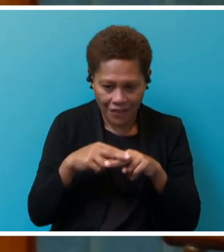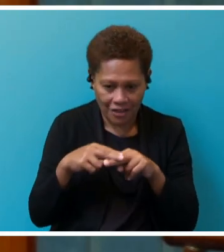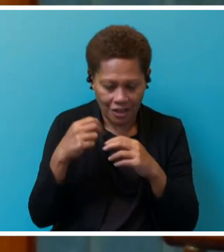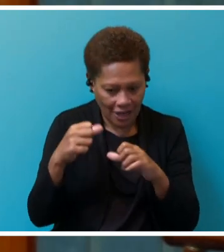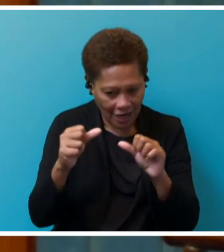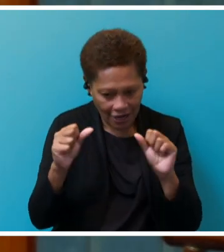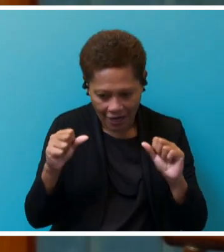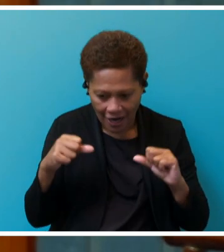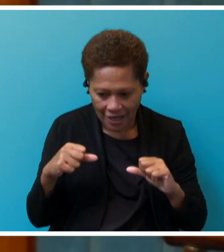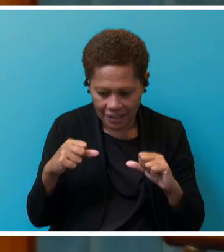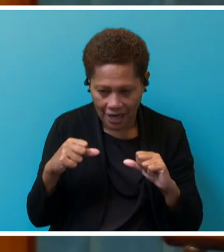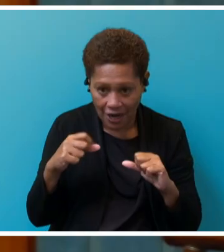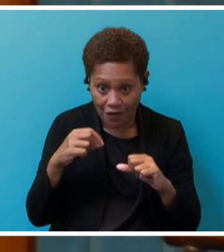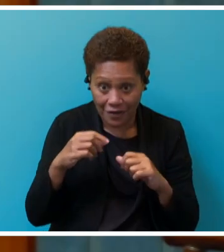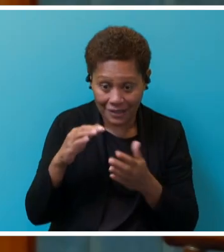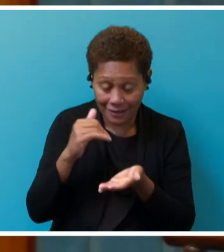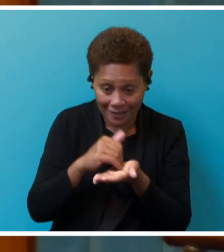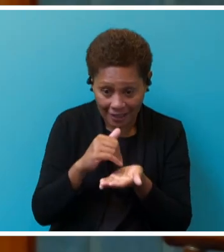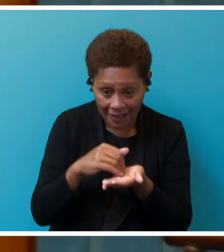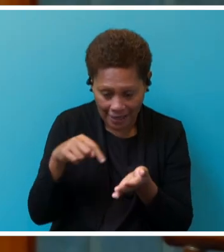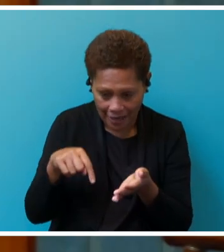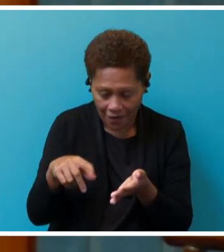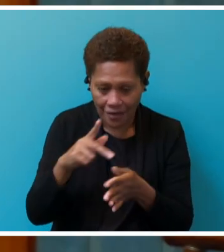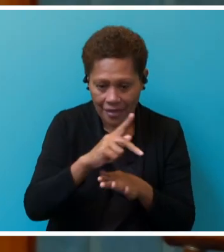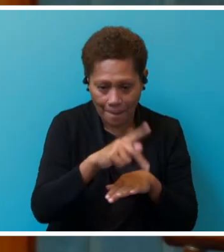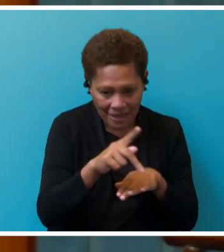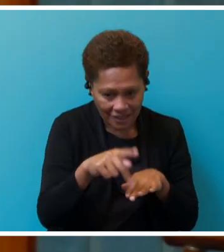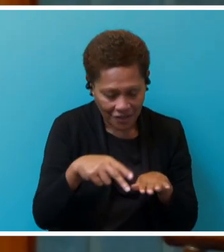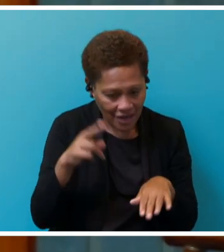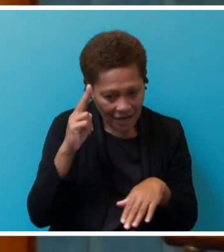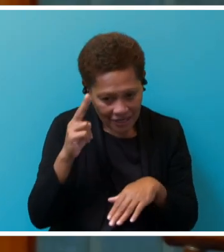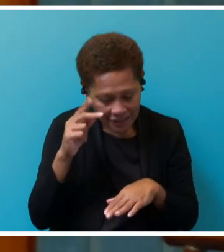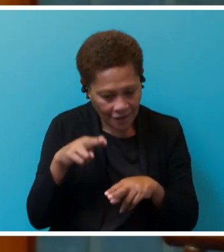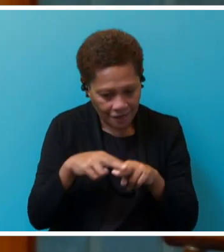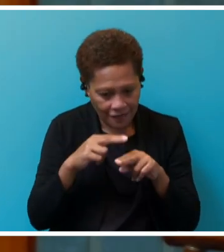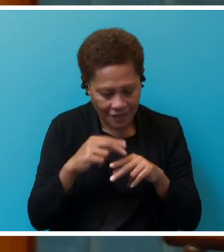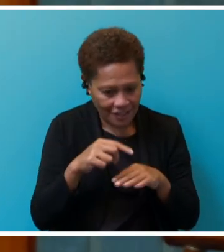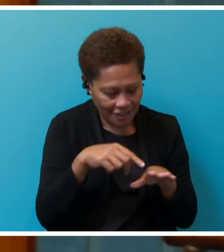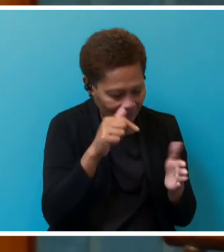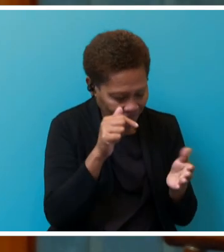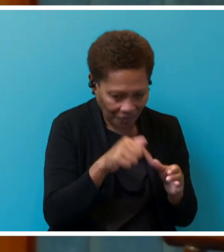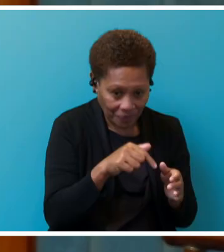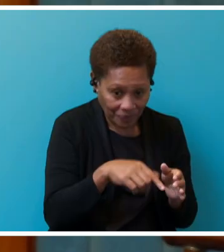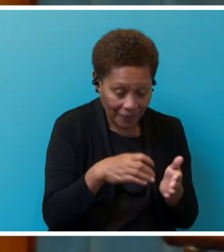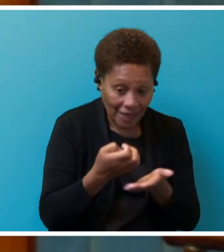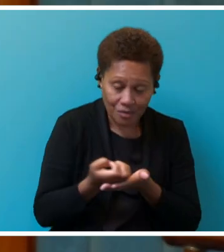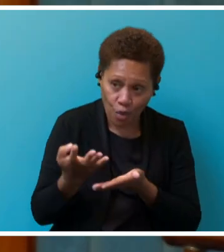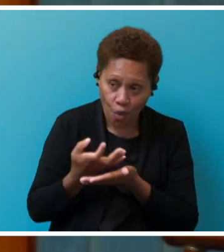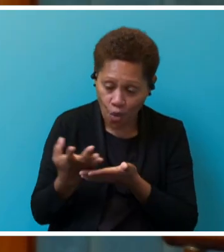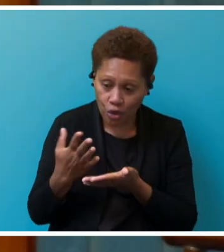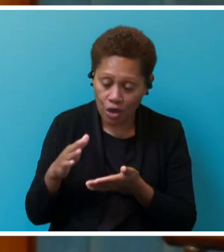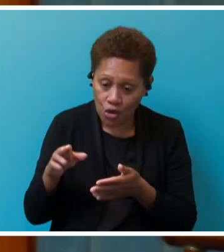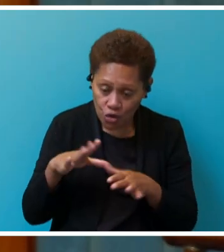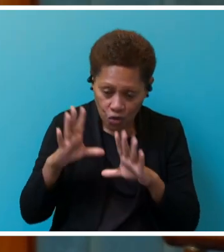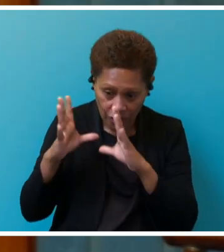agricultural innovation hub of the Pacific, a nation that Fiji itself exports to the world and sustains its